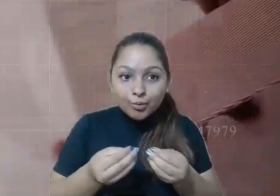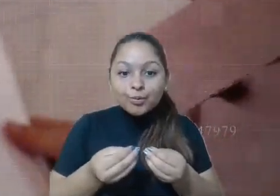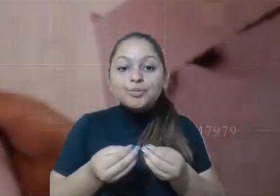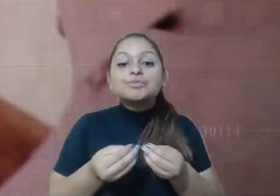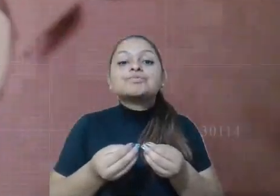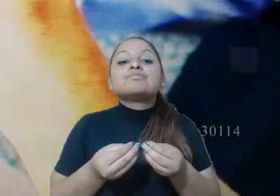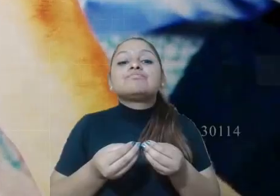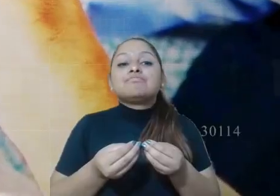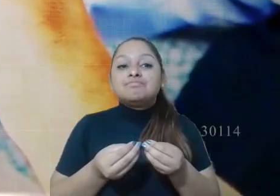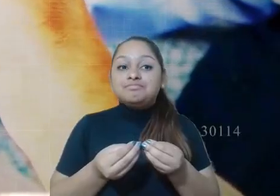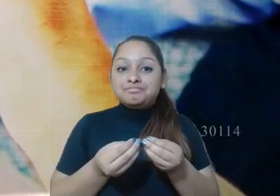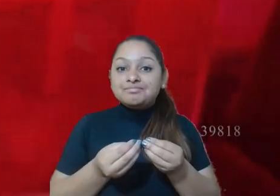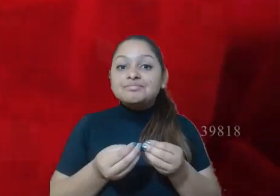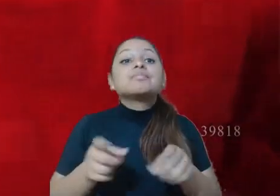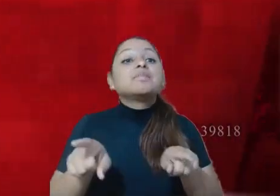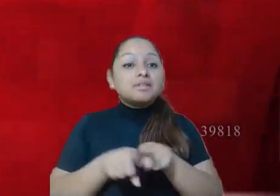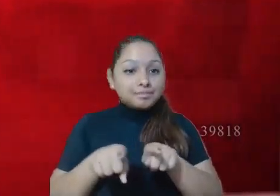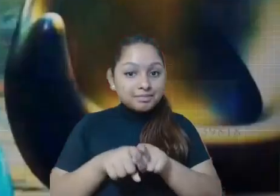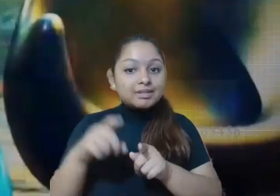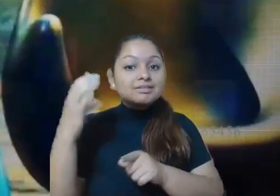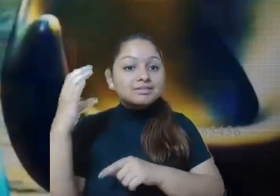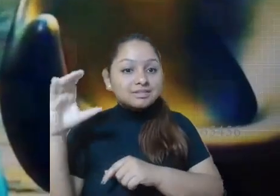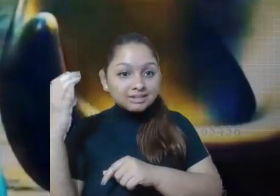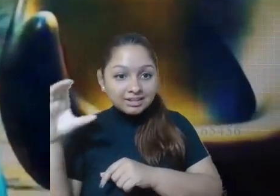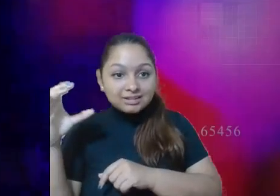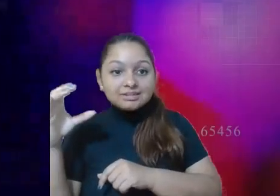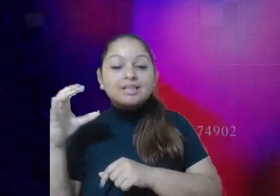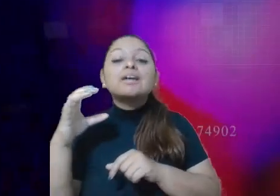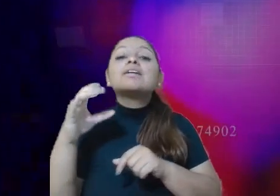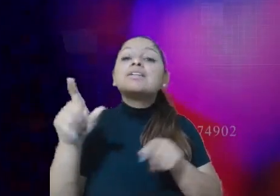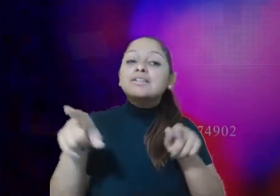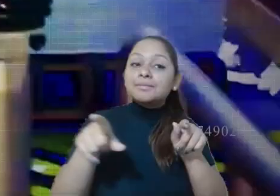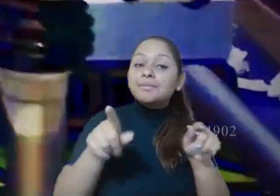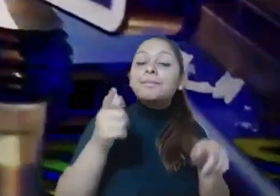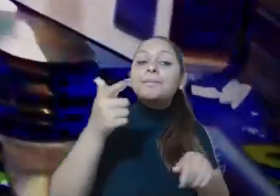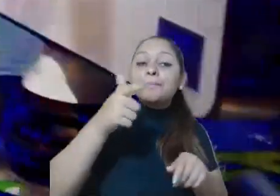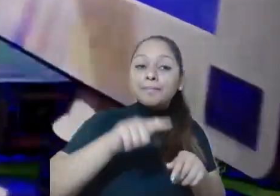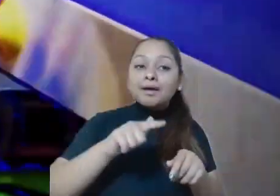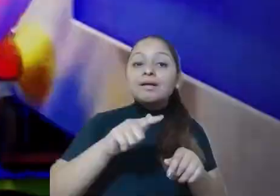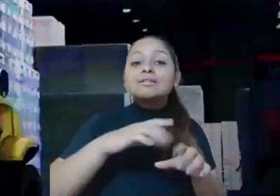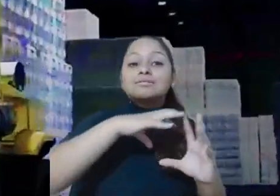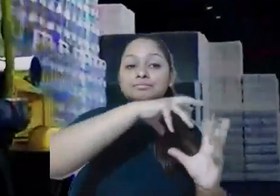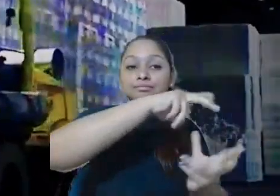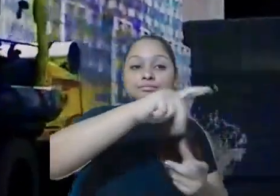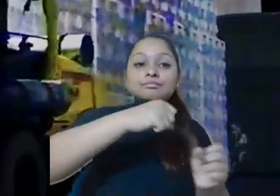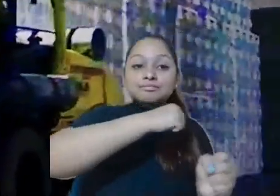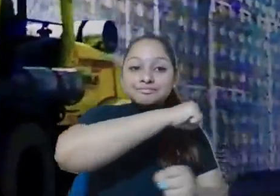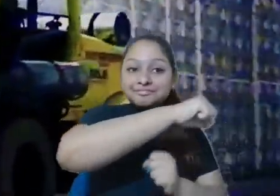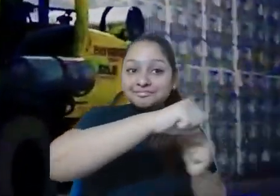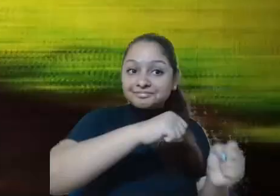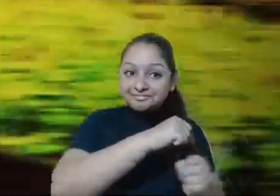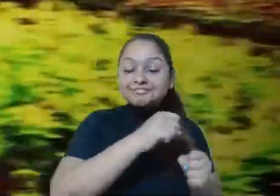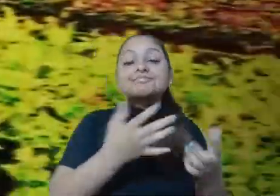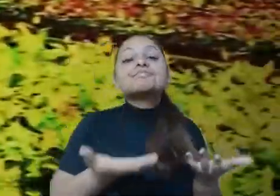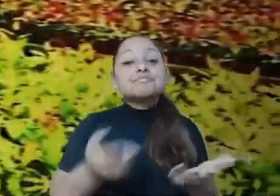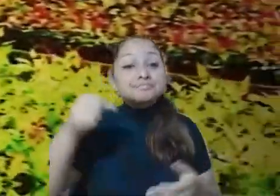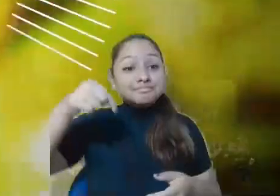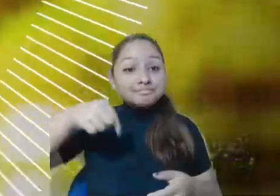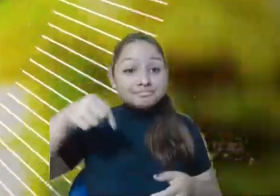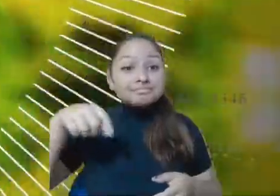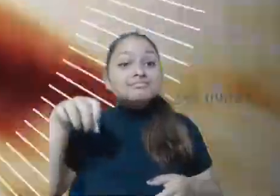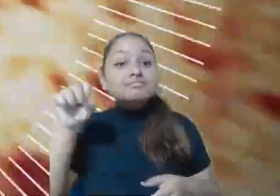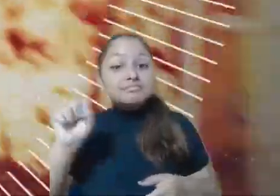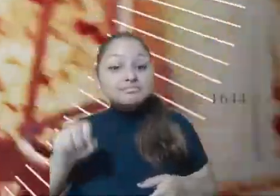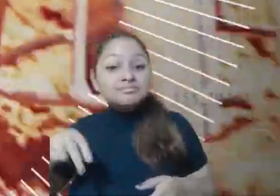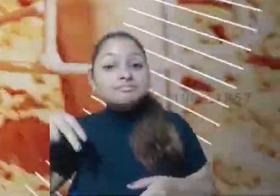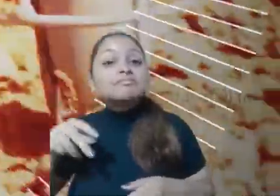that combining innovation with sustainability, what we call innovability. Suzano is basing